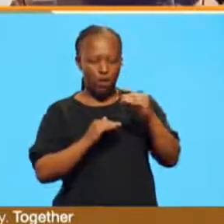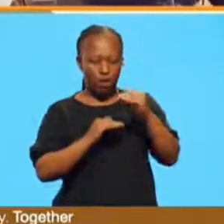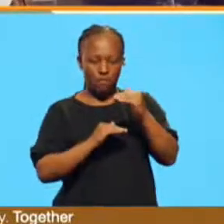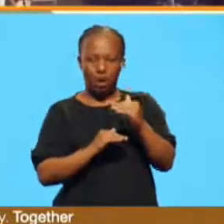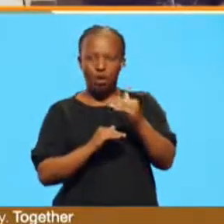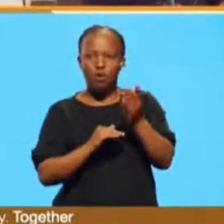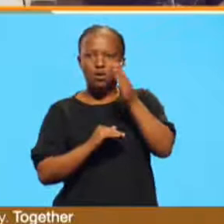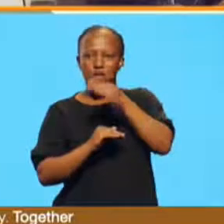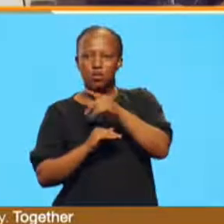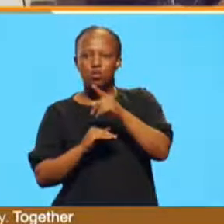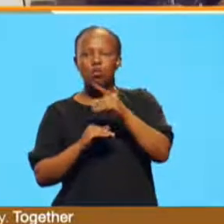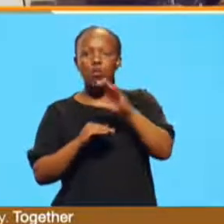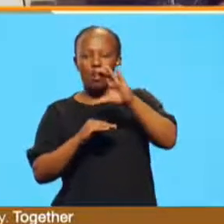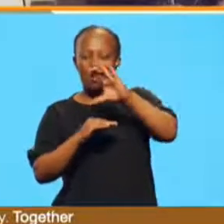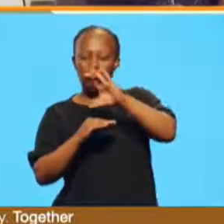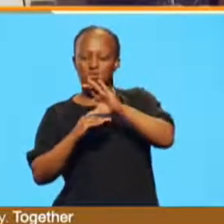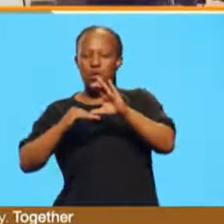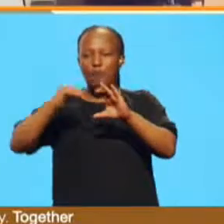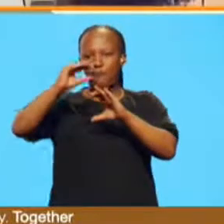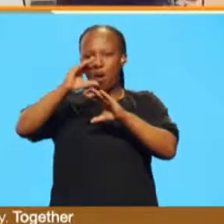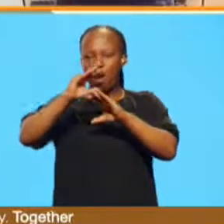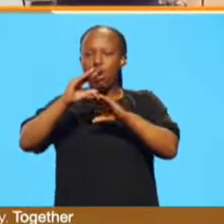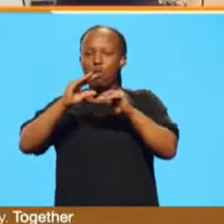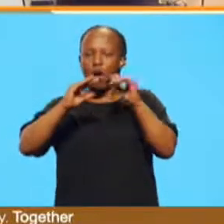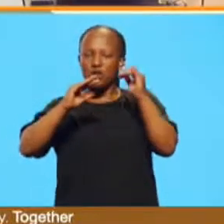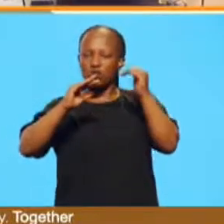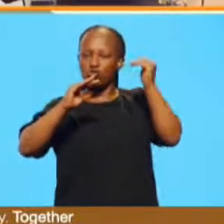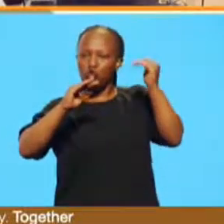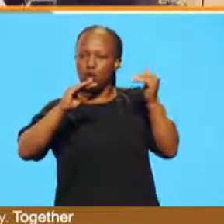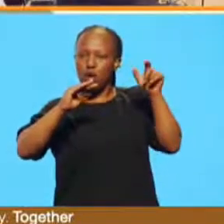one is shorter, then we're giving 2 blocks or more. So that's what